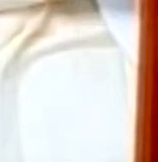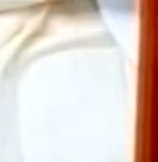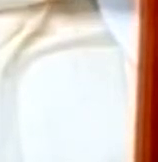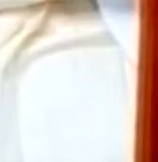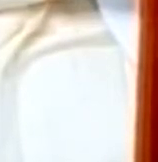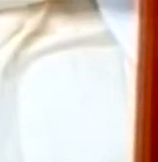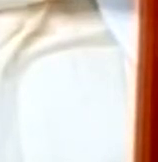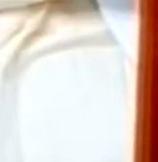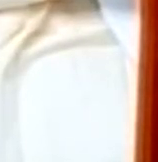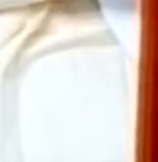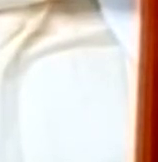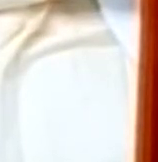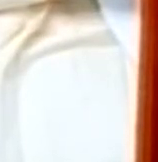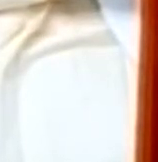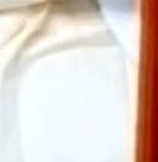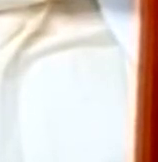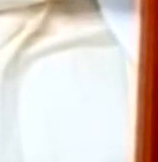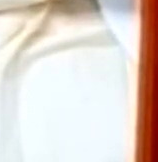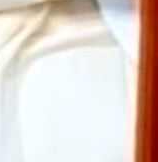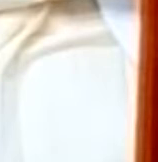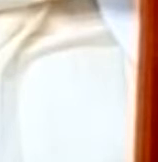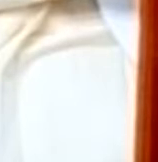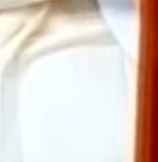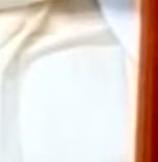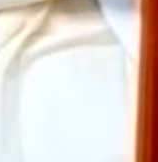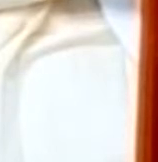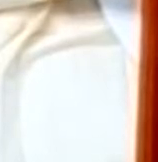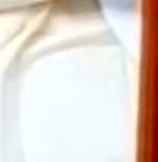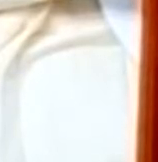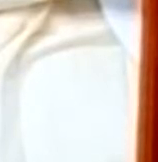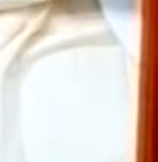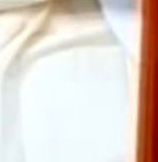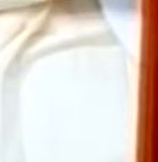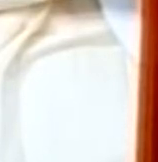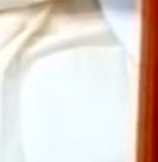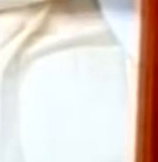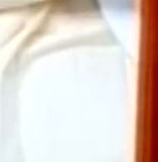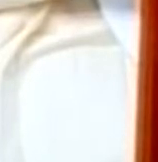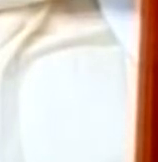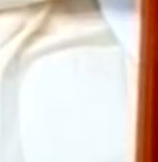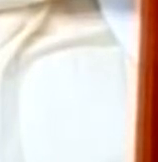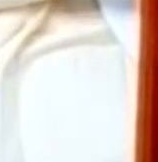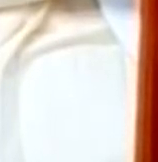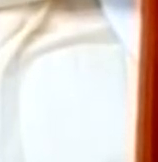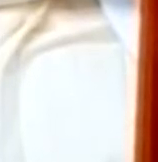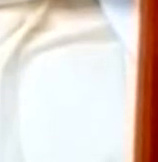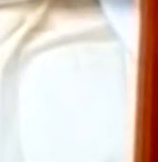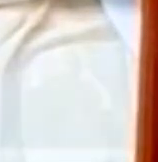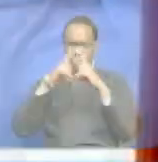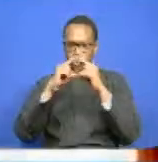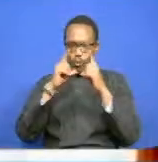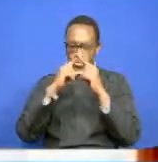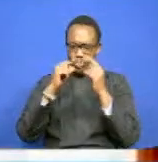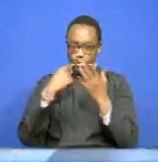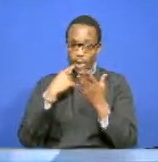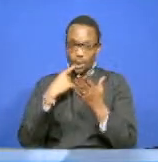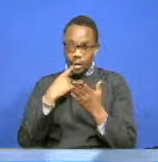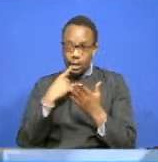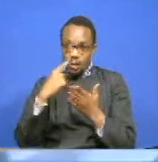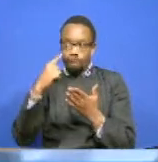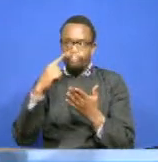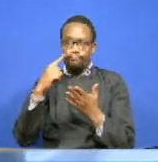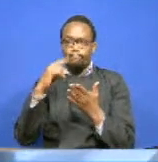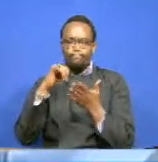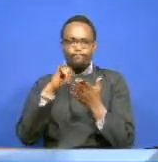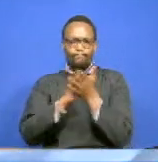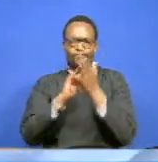From the abundance of your store to flow into the lives of your people. You say in your word that the